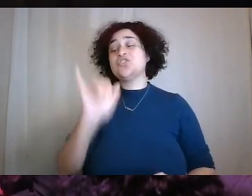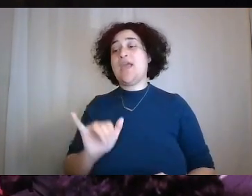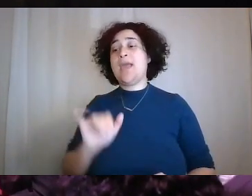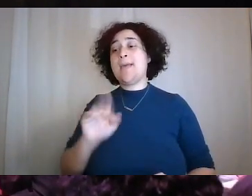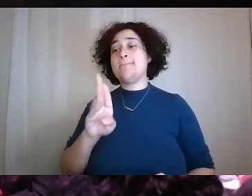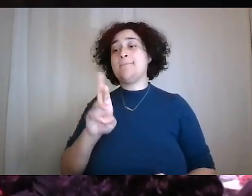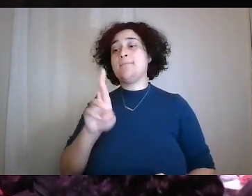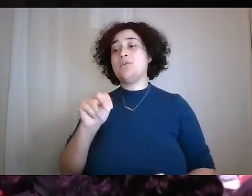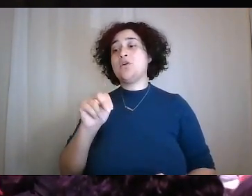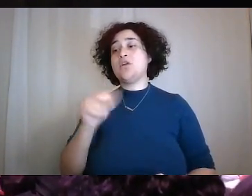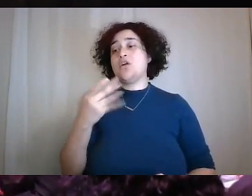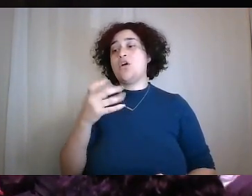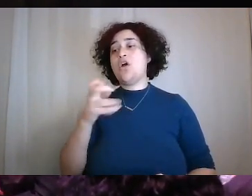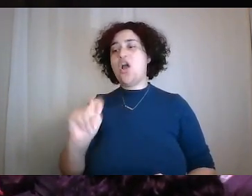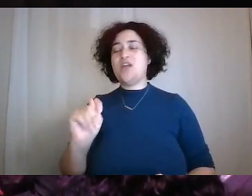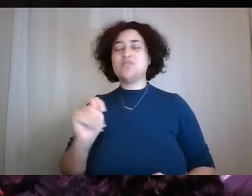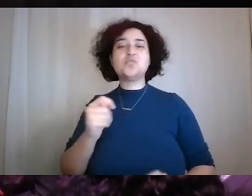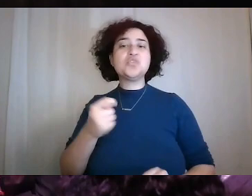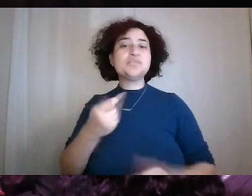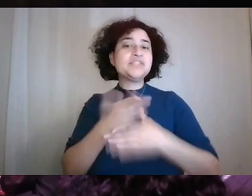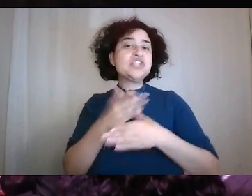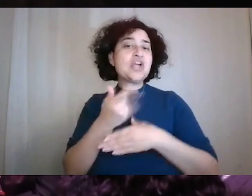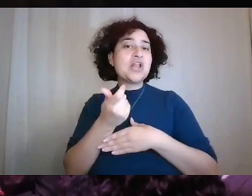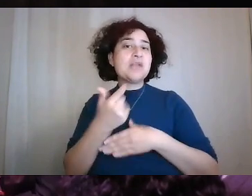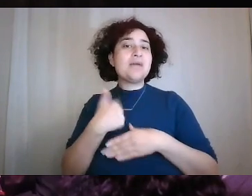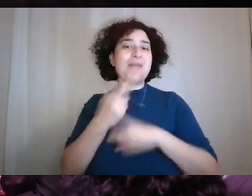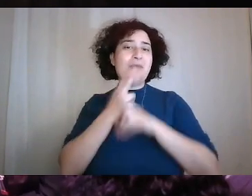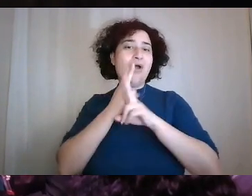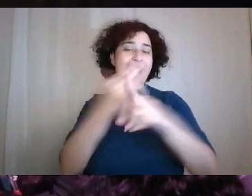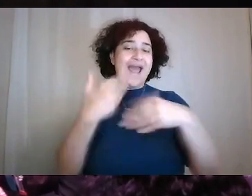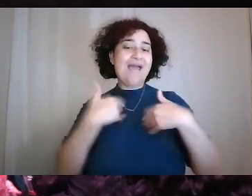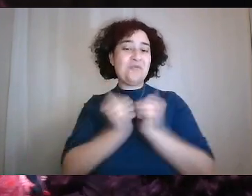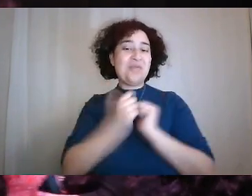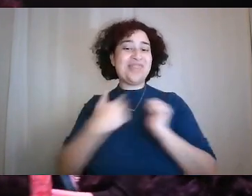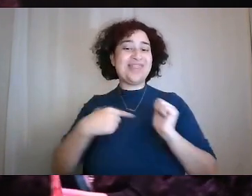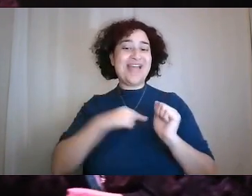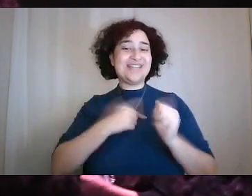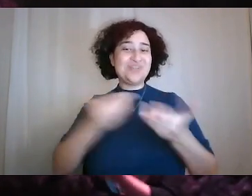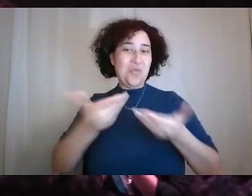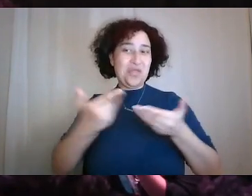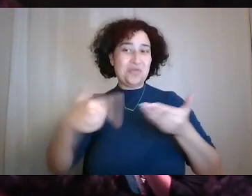But I am so honored to have him with us today to welcome you all. So with that, Jay, thank you so much.